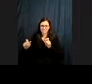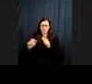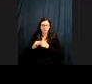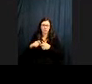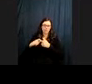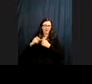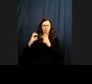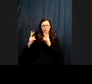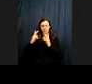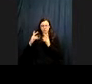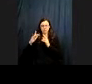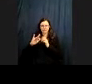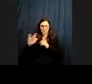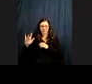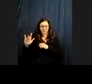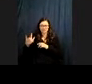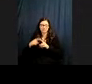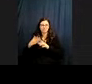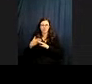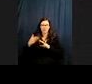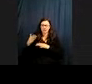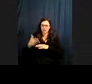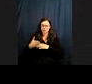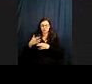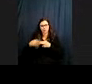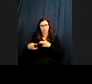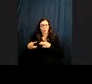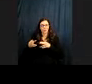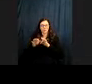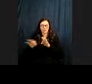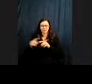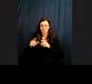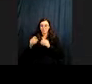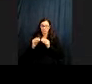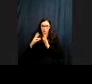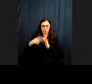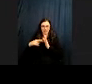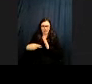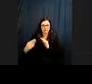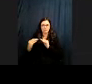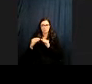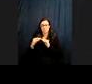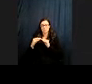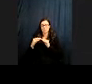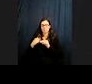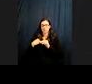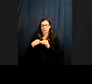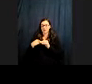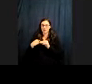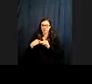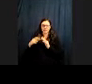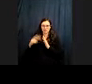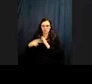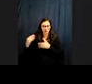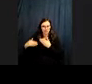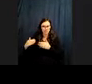visual space after, you know, short phrases. But the more you read it and the more I read along with